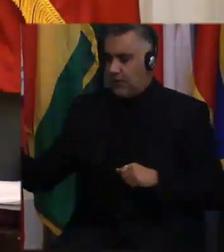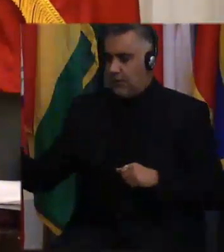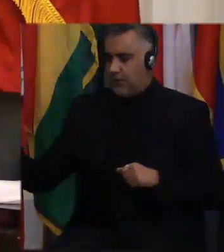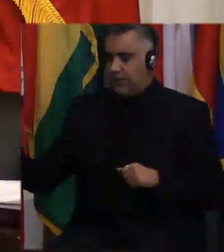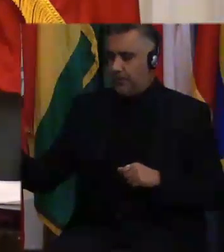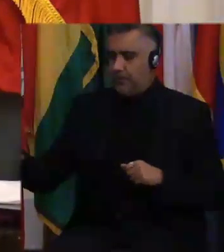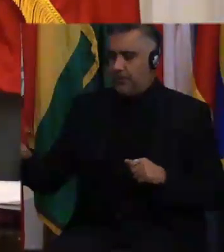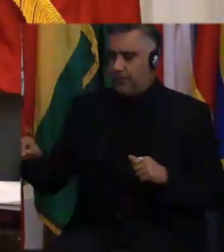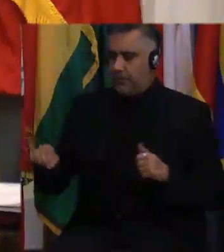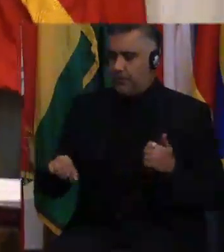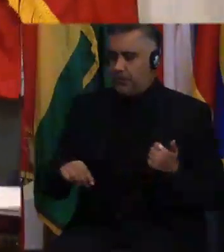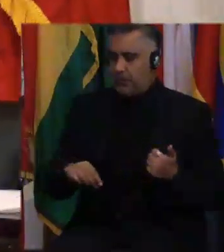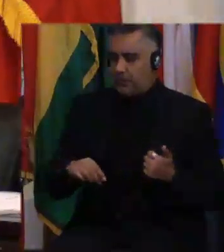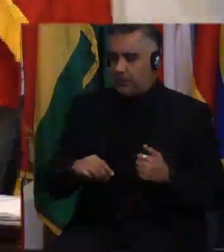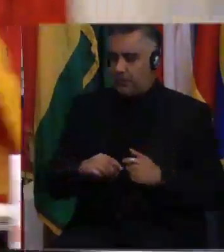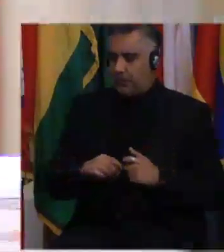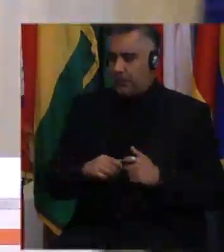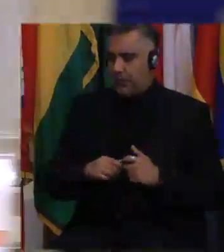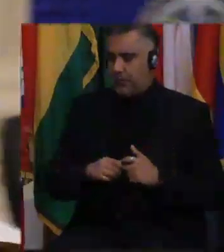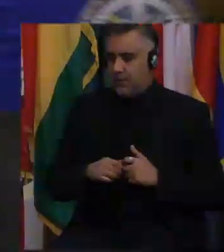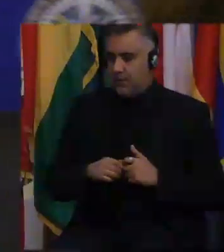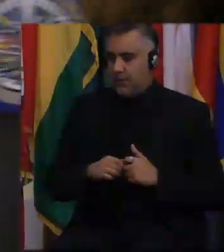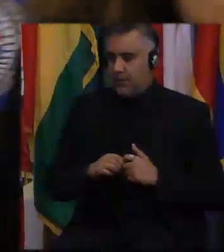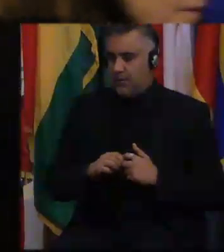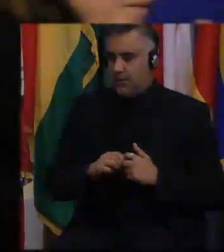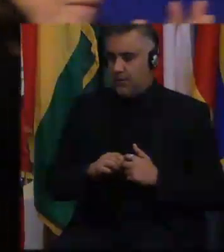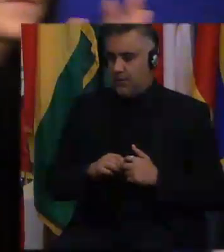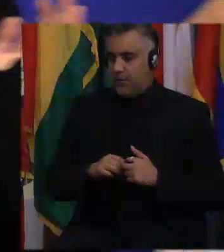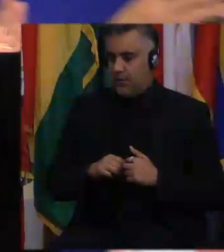the connection between civil society and policy.